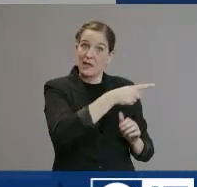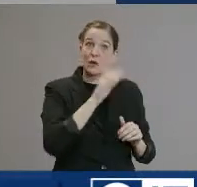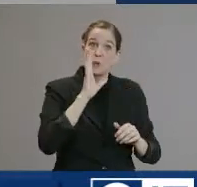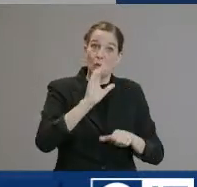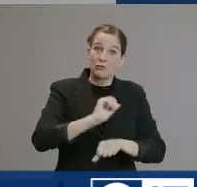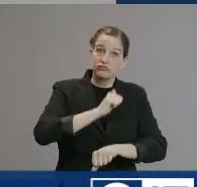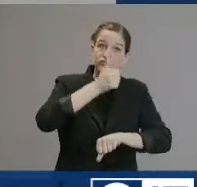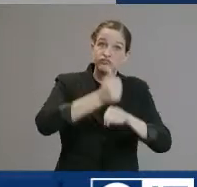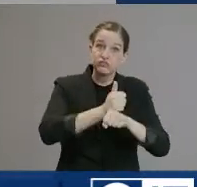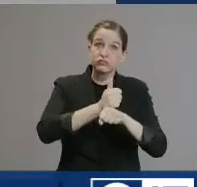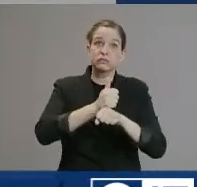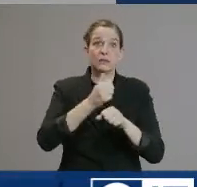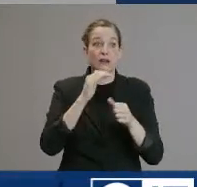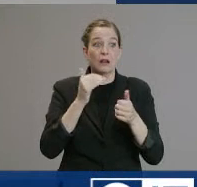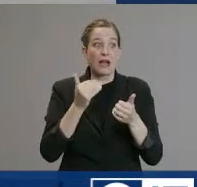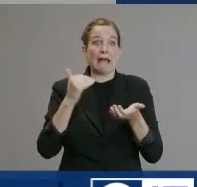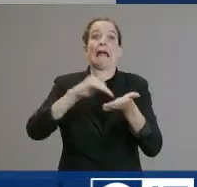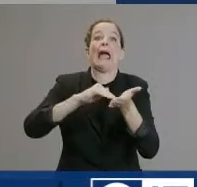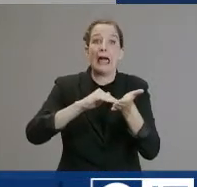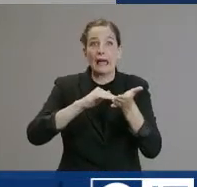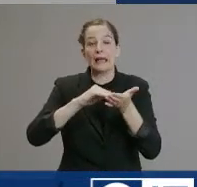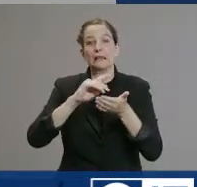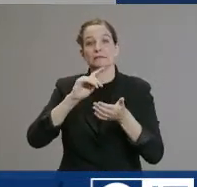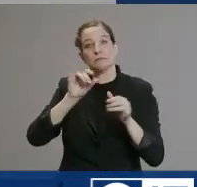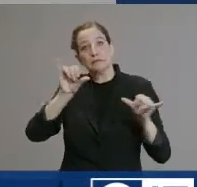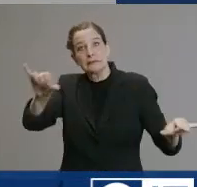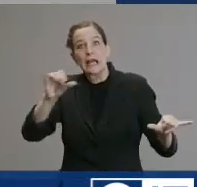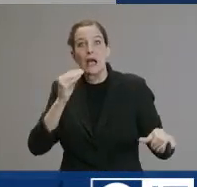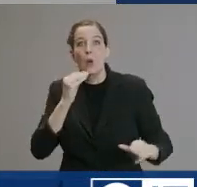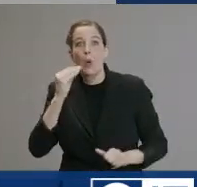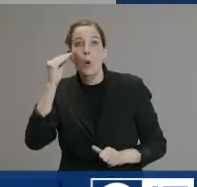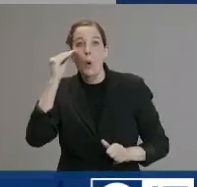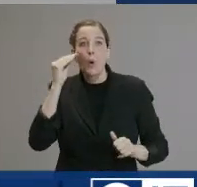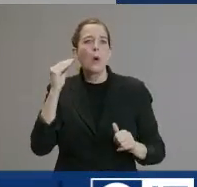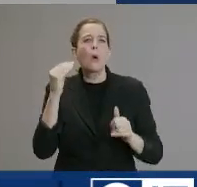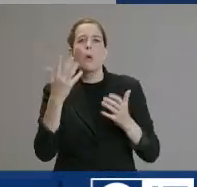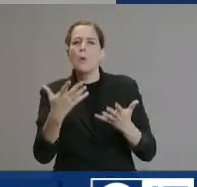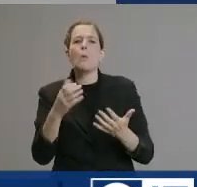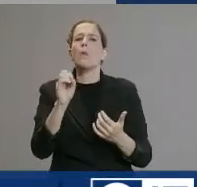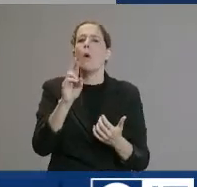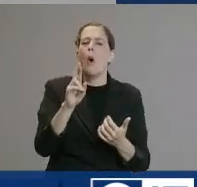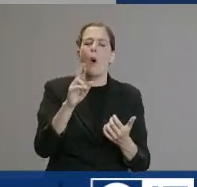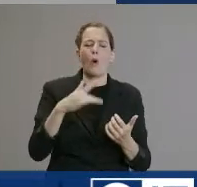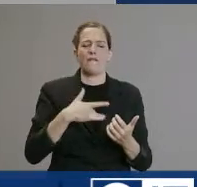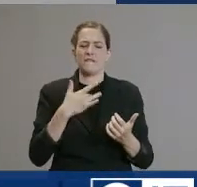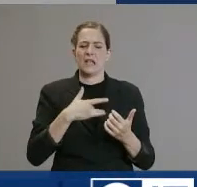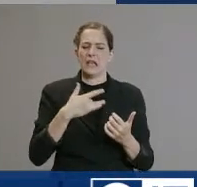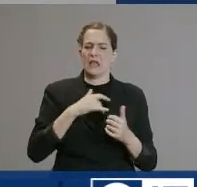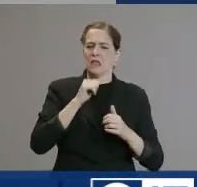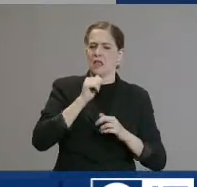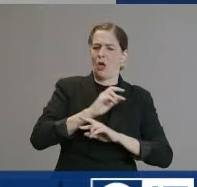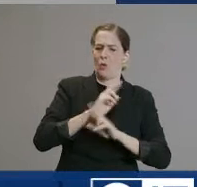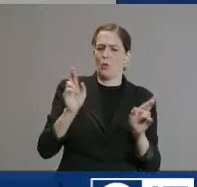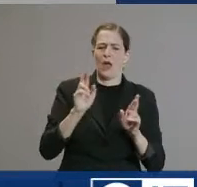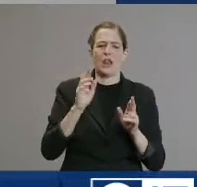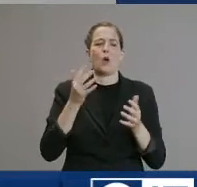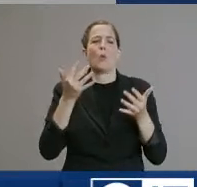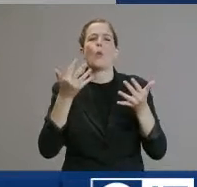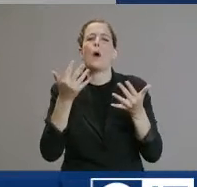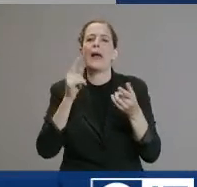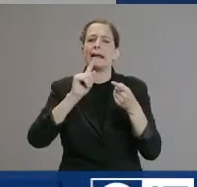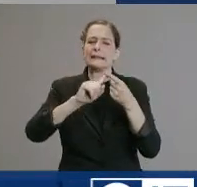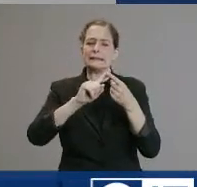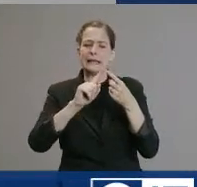we're not there yet, but is there a tipping point where you got to say, okay, we need to reevaluate at this point? Is that the key with the beds available?